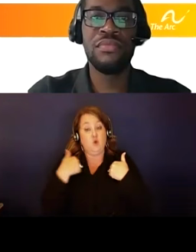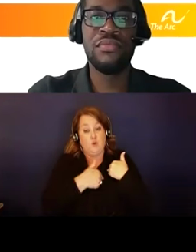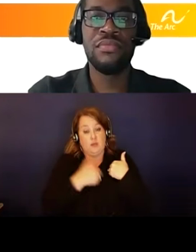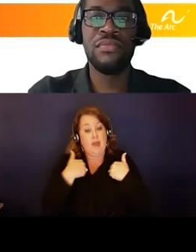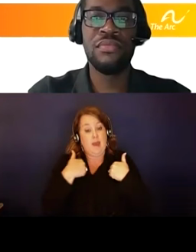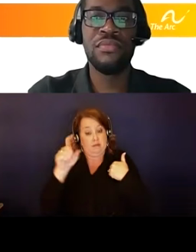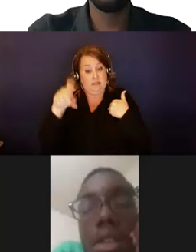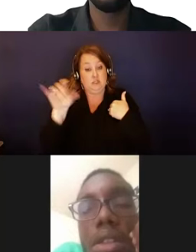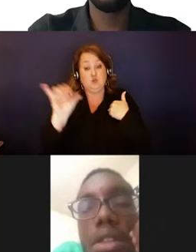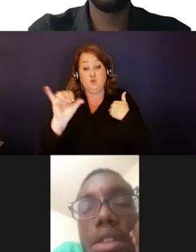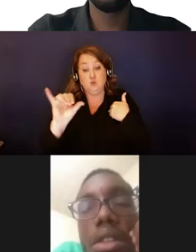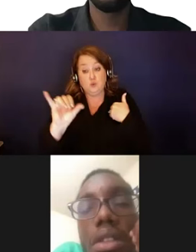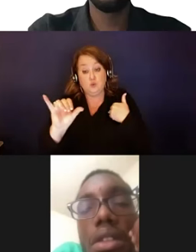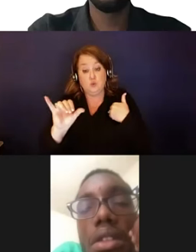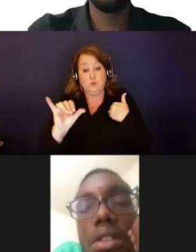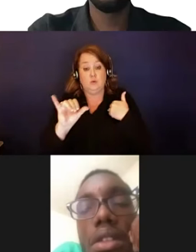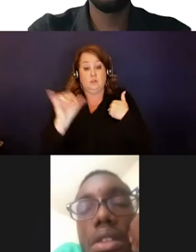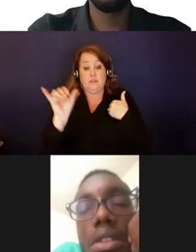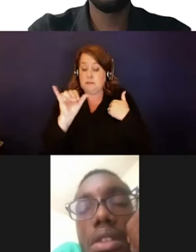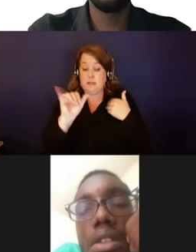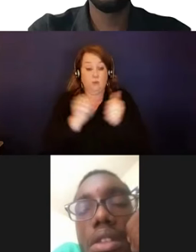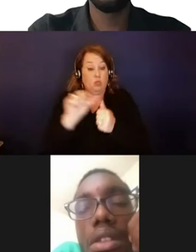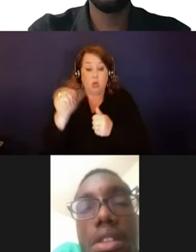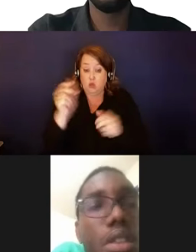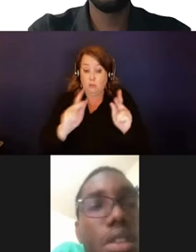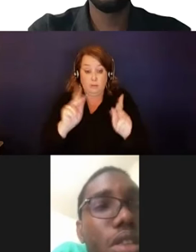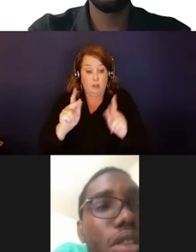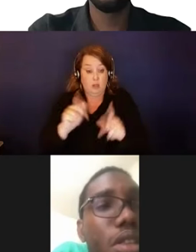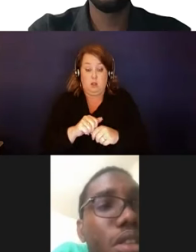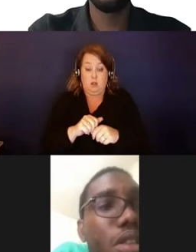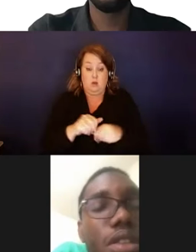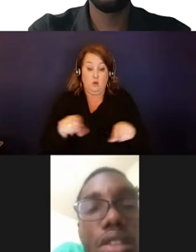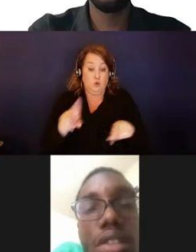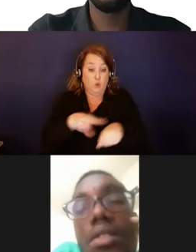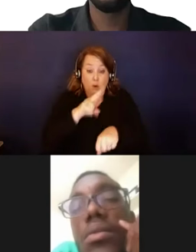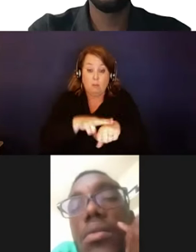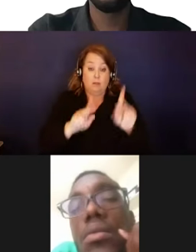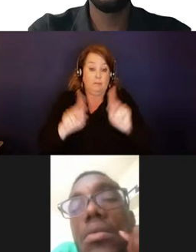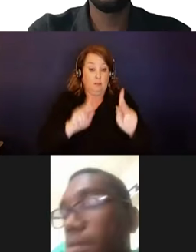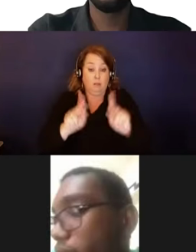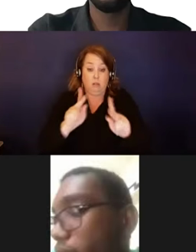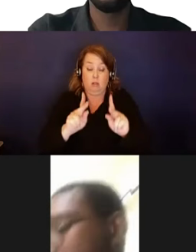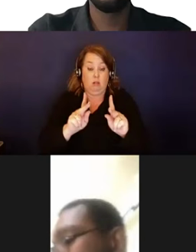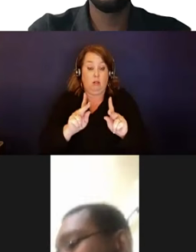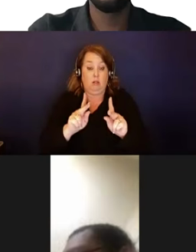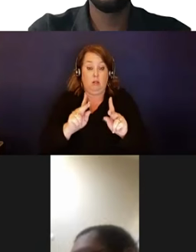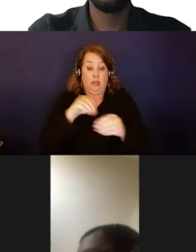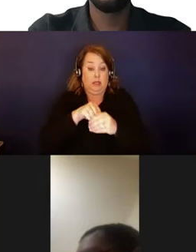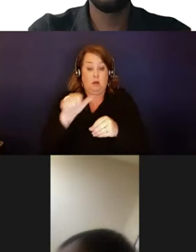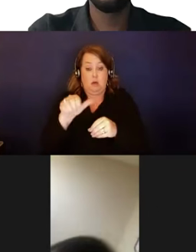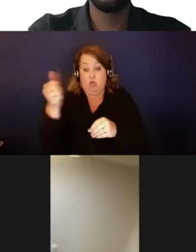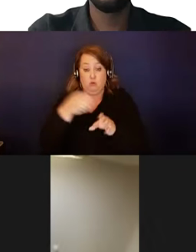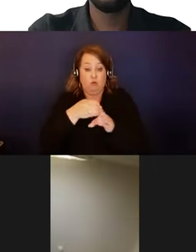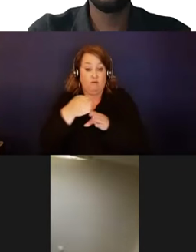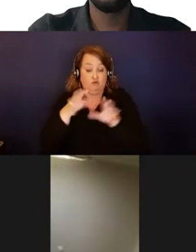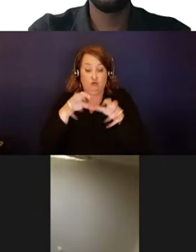needs too, like other people do, like normal people and other professionals.